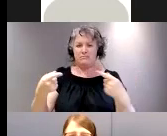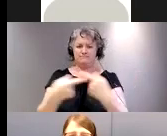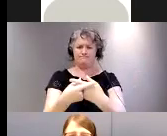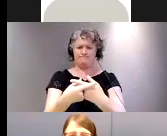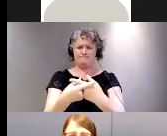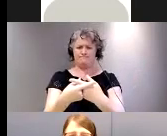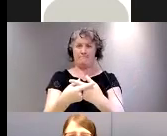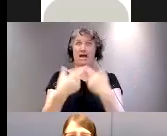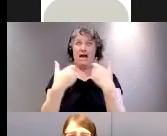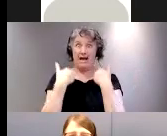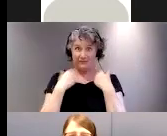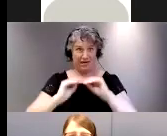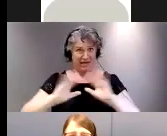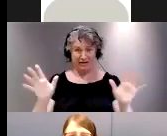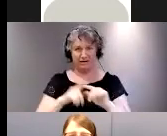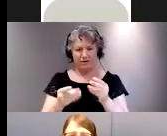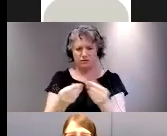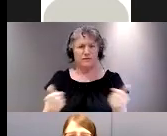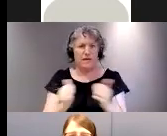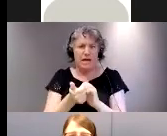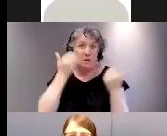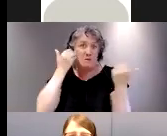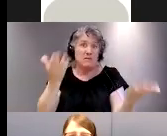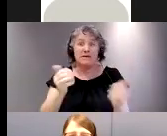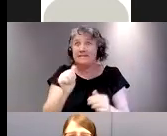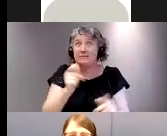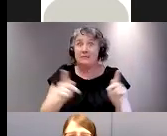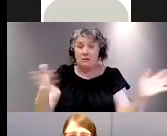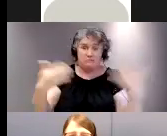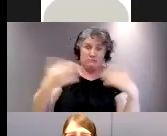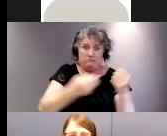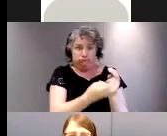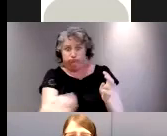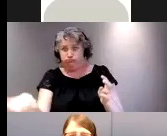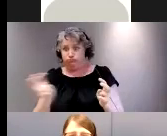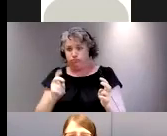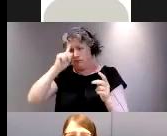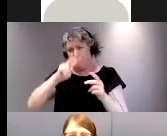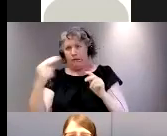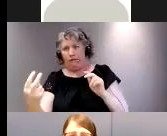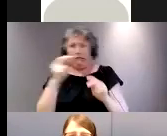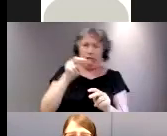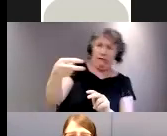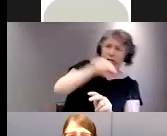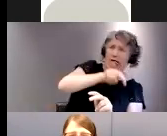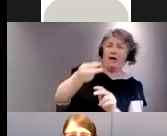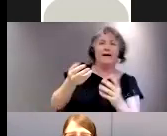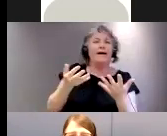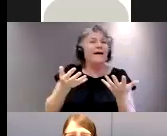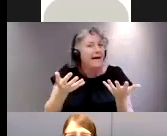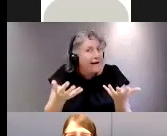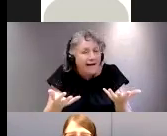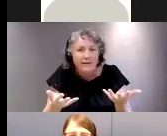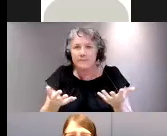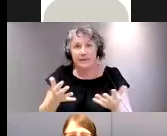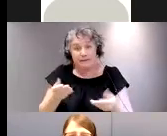the participants, you could have 10 people in a room that all believe the solution is very different. And sometimes as elder mediators, we get to participate all the way through